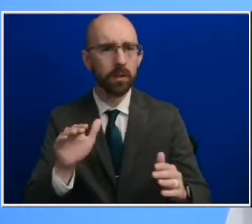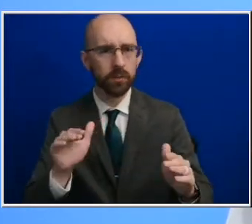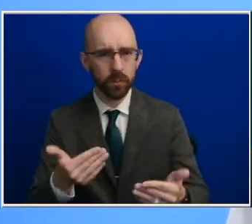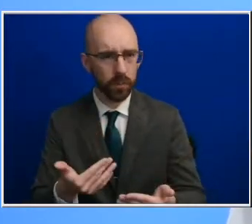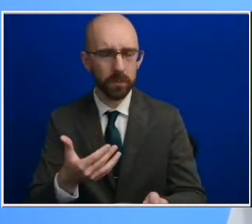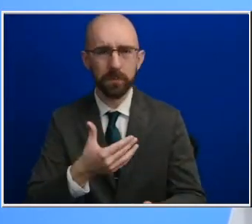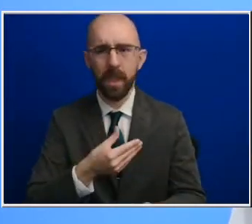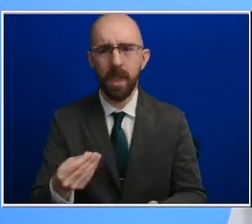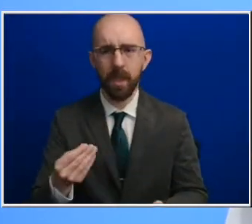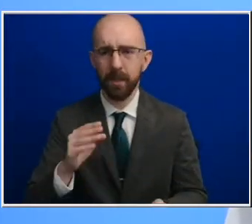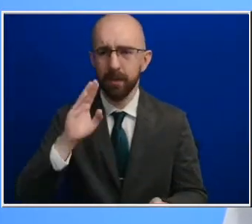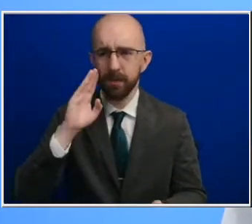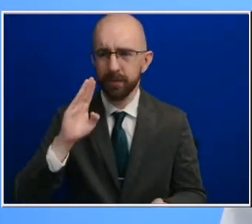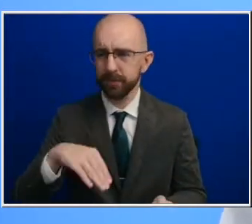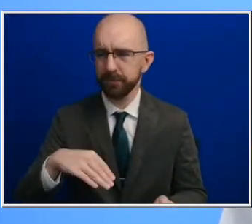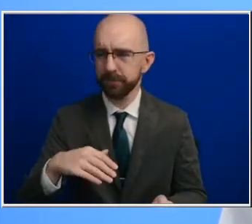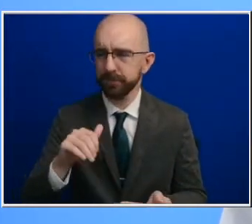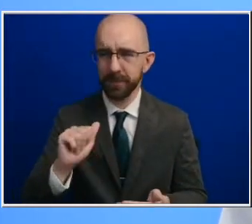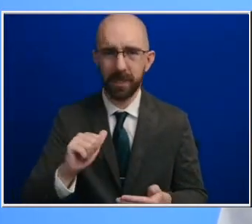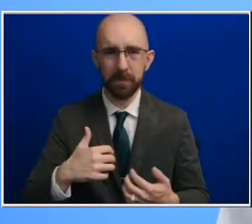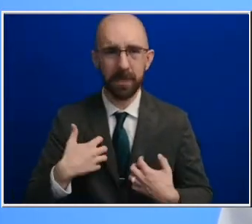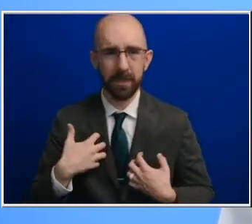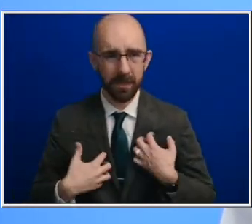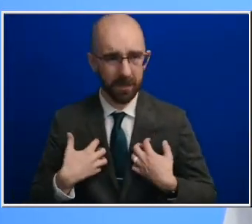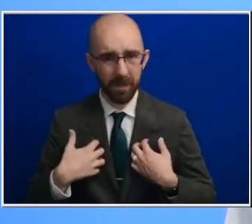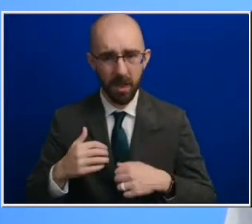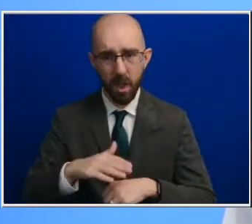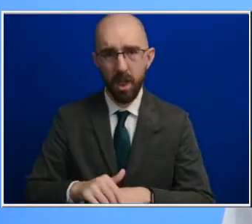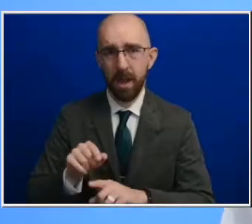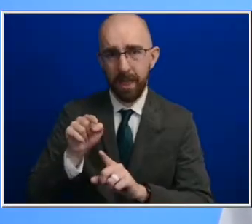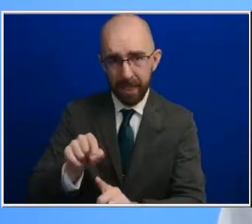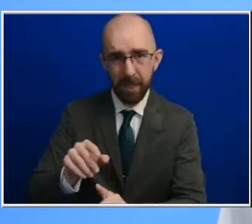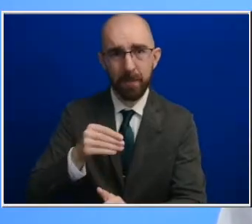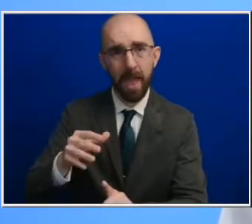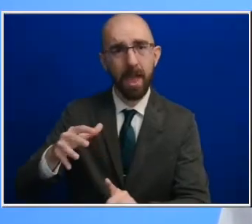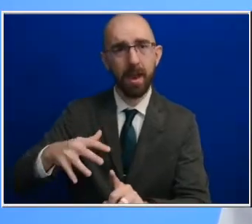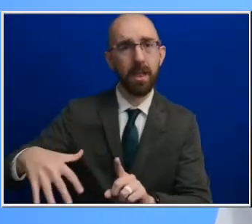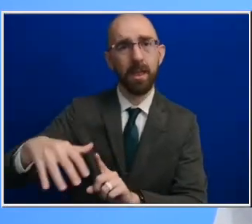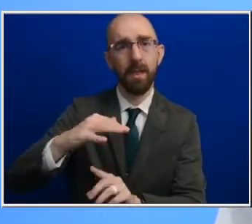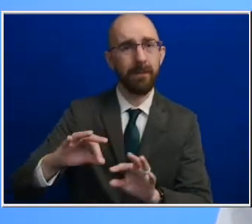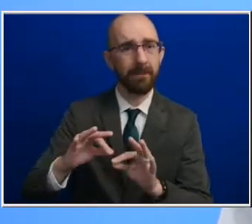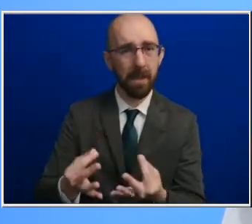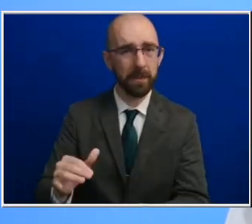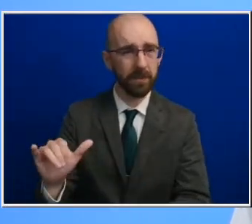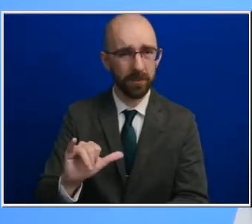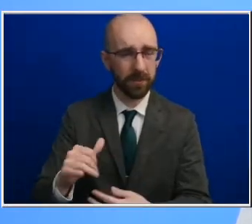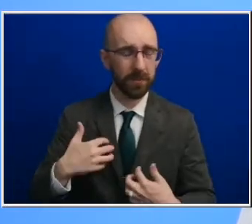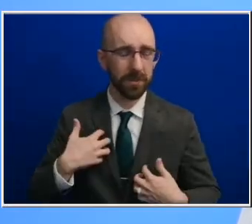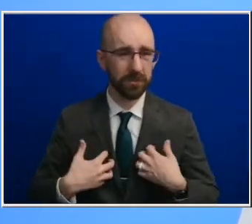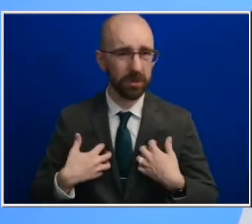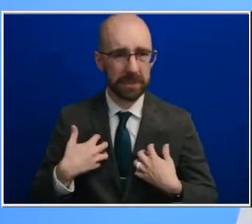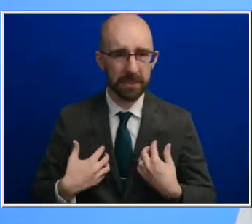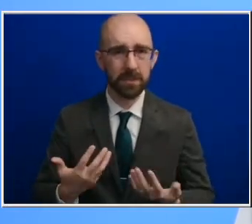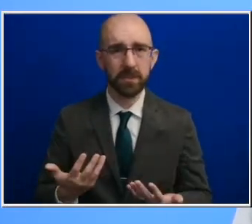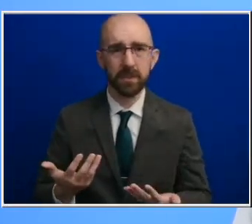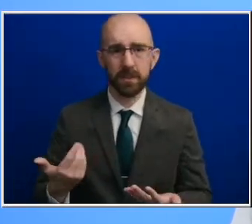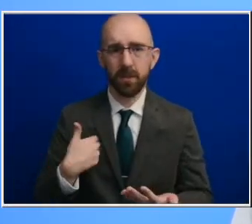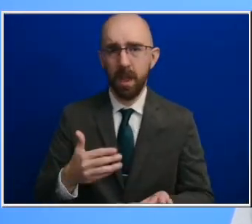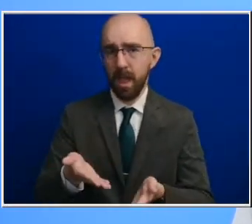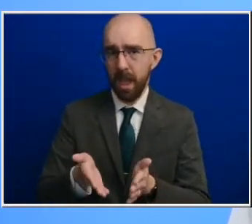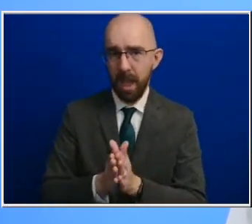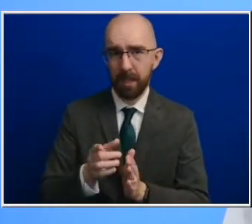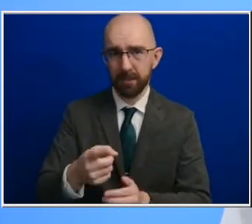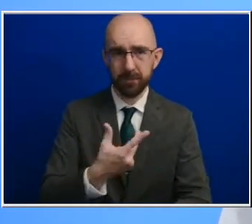you know, that can be distressing on him and the whole family. And so I said, you know, what do you think about this shot? It's just